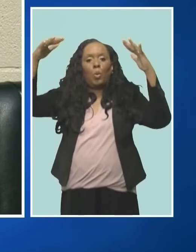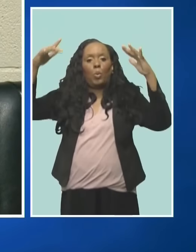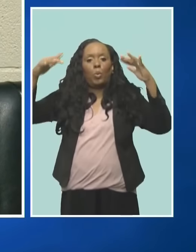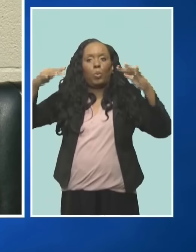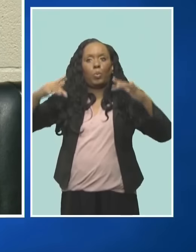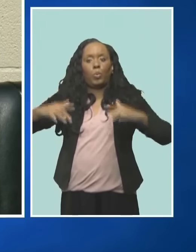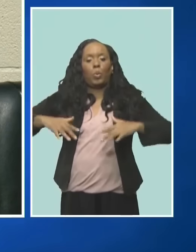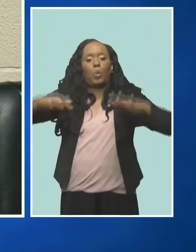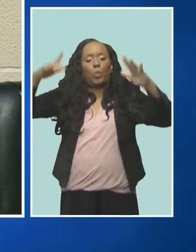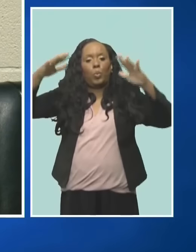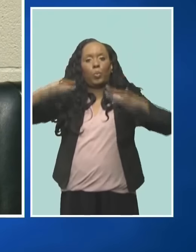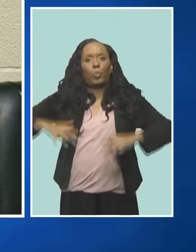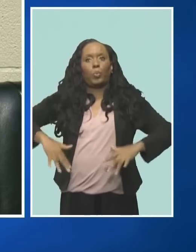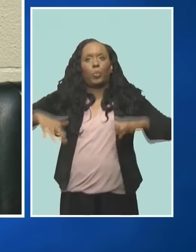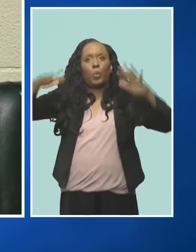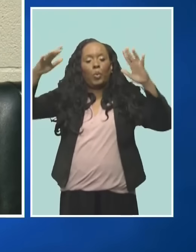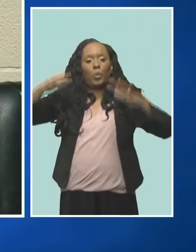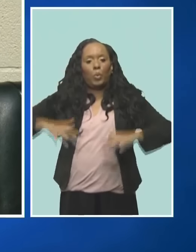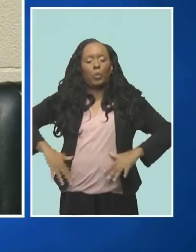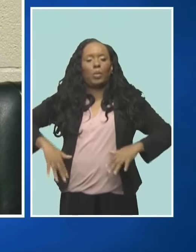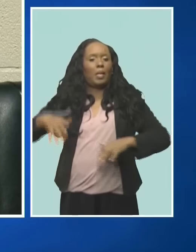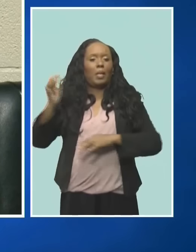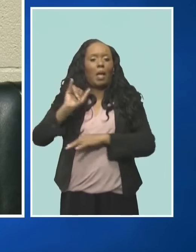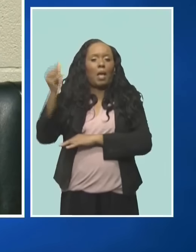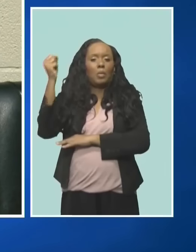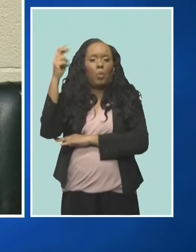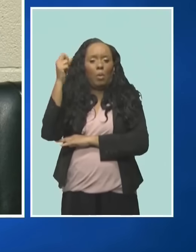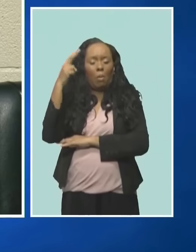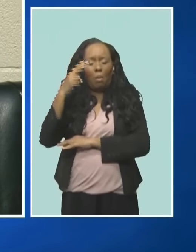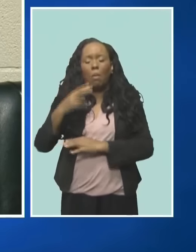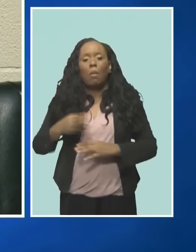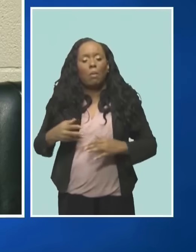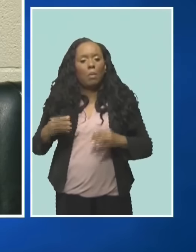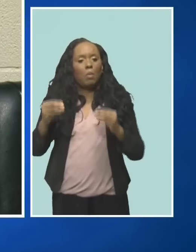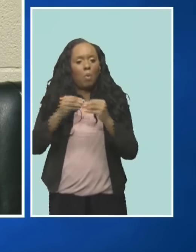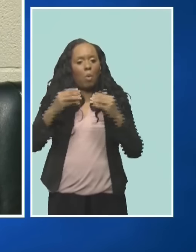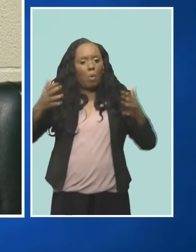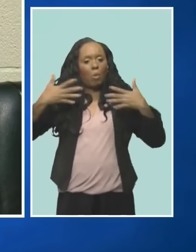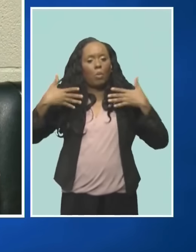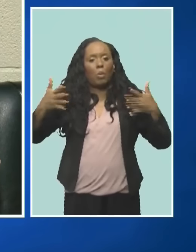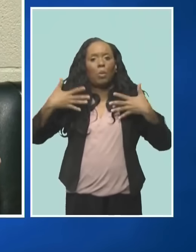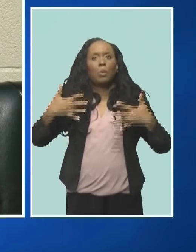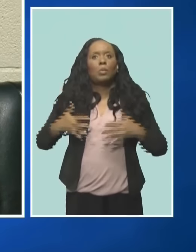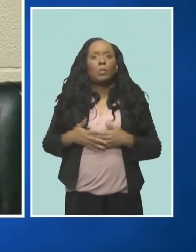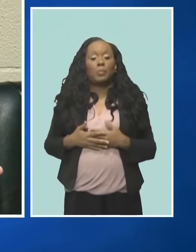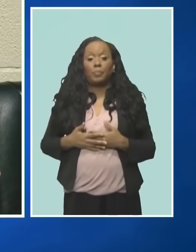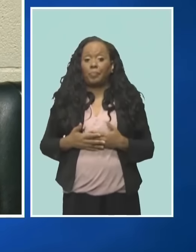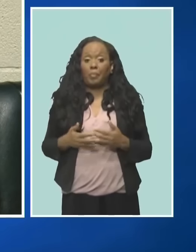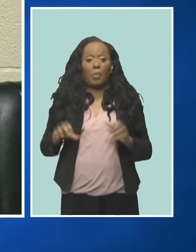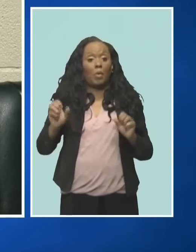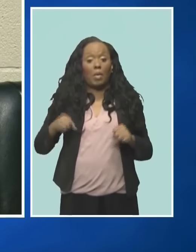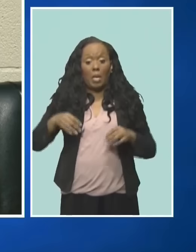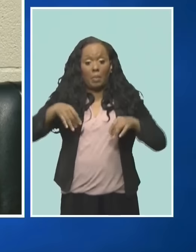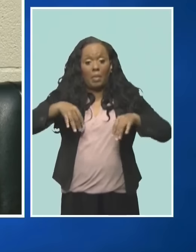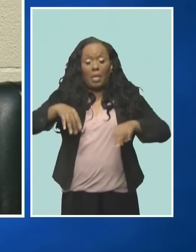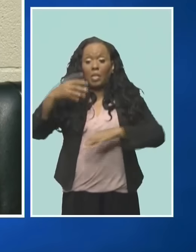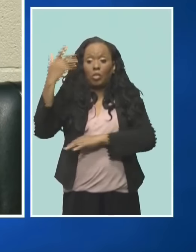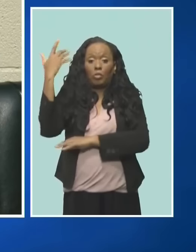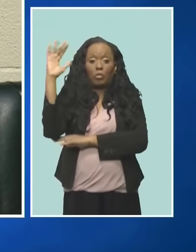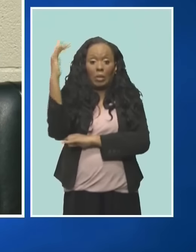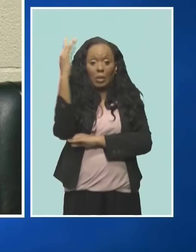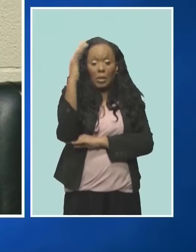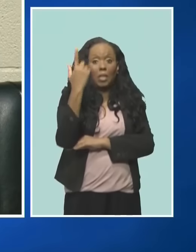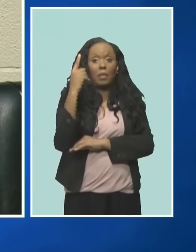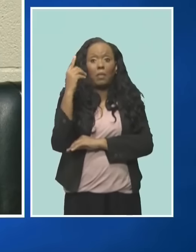house. A quick spray of the hose at midday to cool the roof down will also help. Planting trees around your chicken house to give it shade so